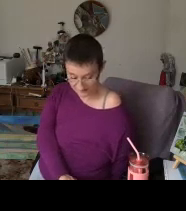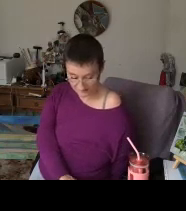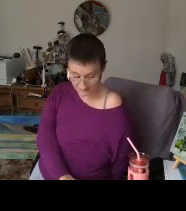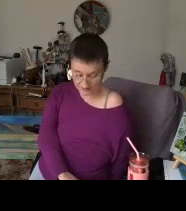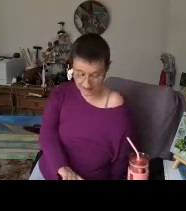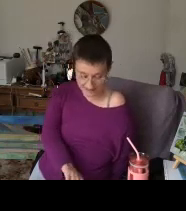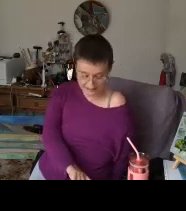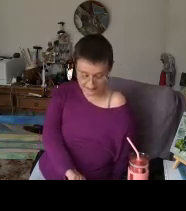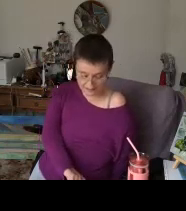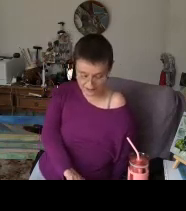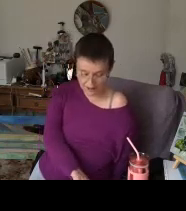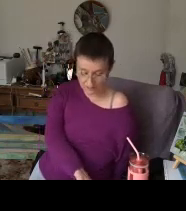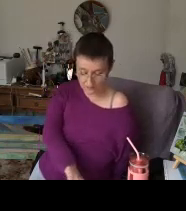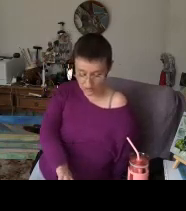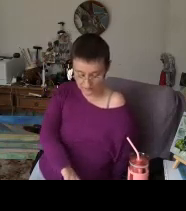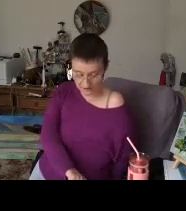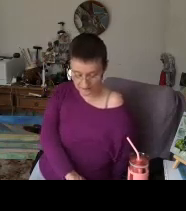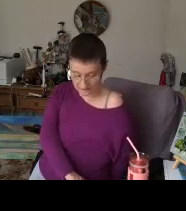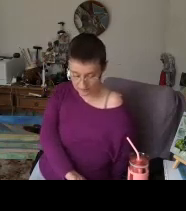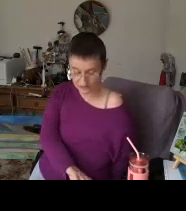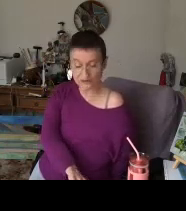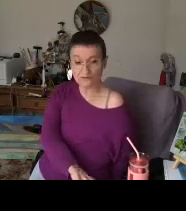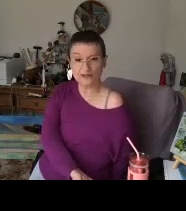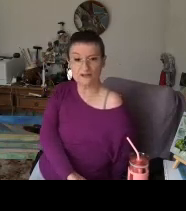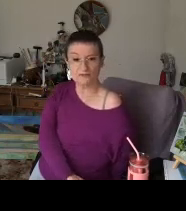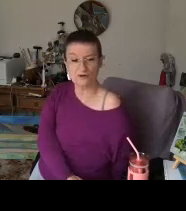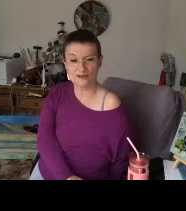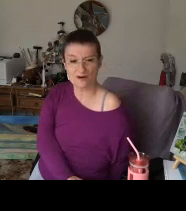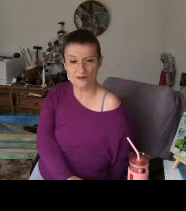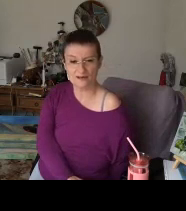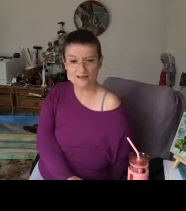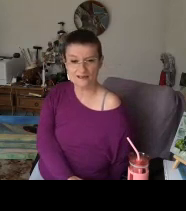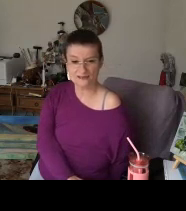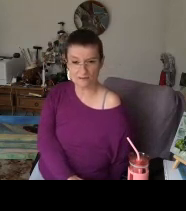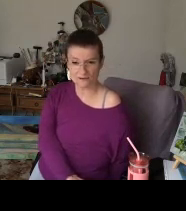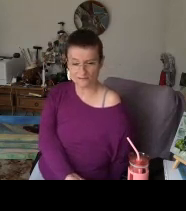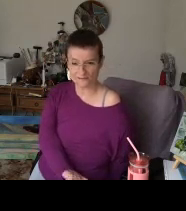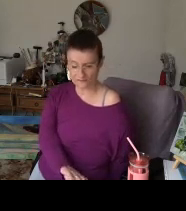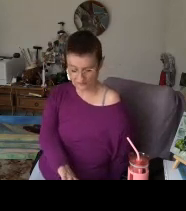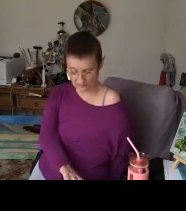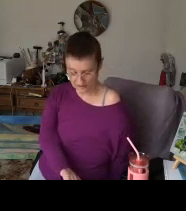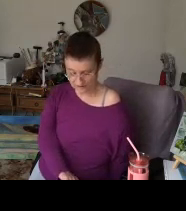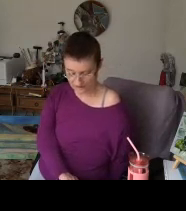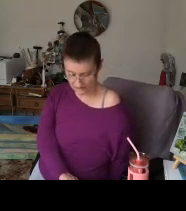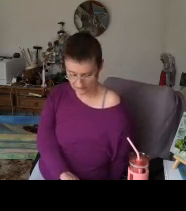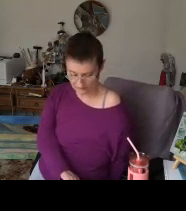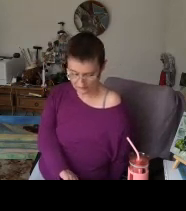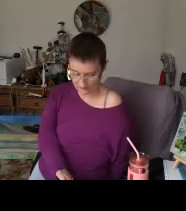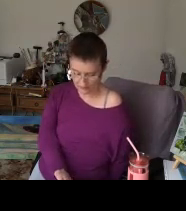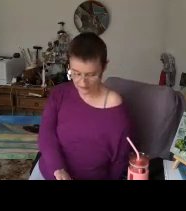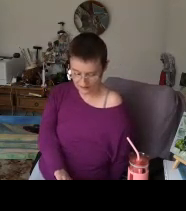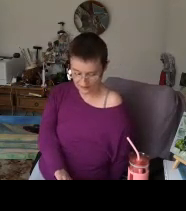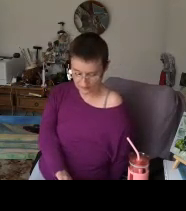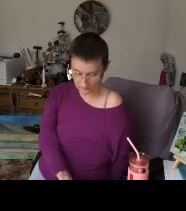needs, caregivers, and we've all come together because the thing that we've got in common is our love of practicing our